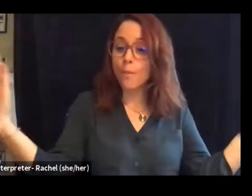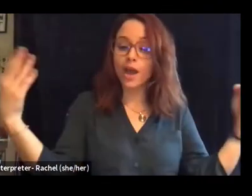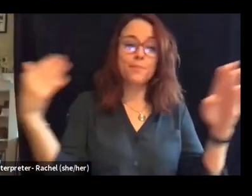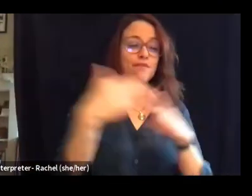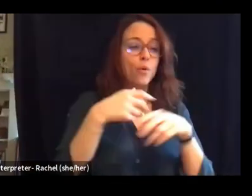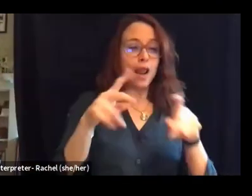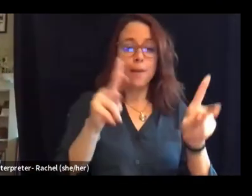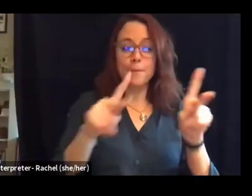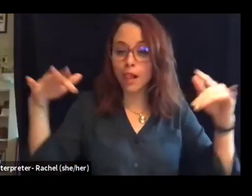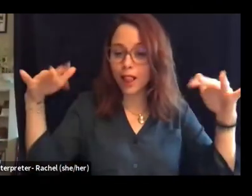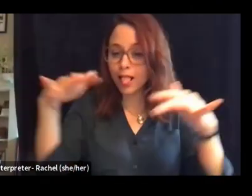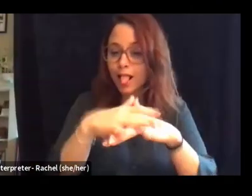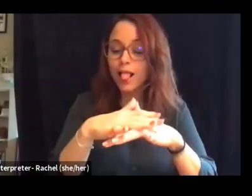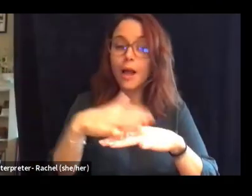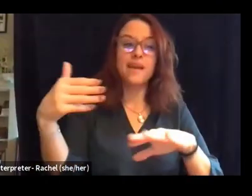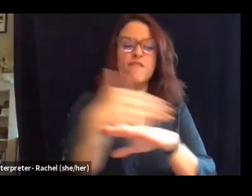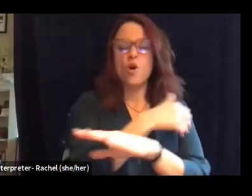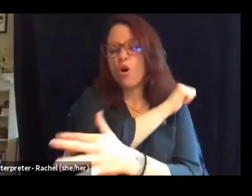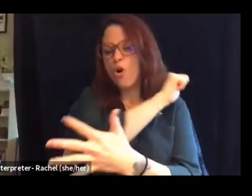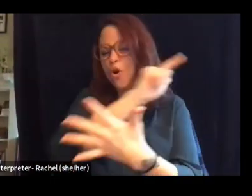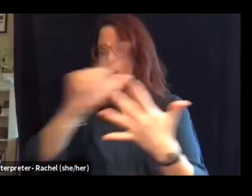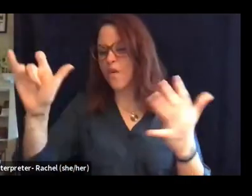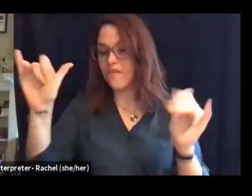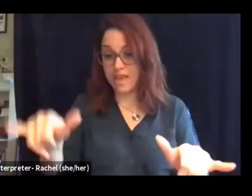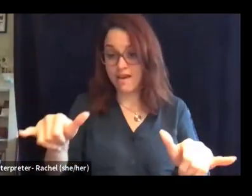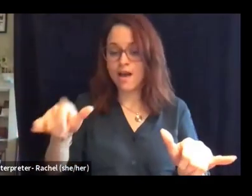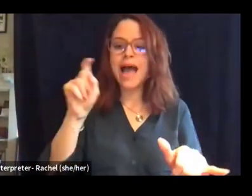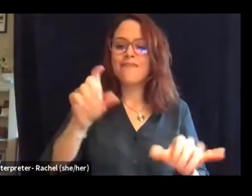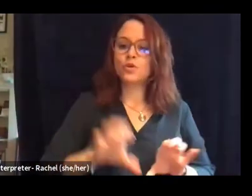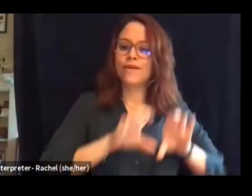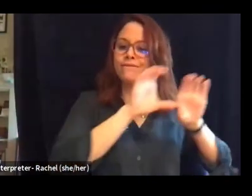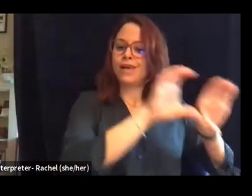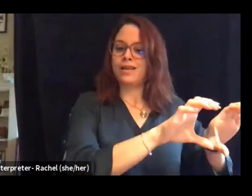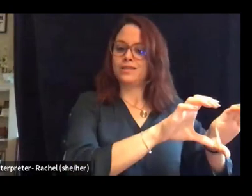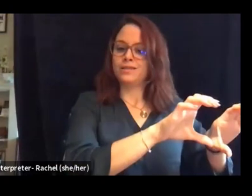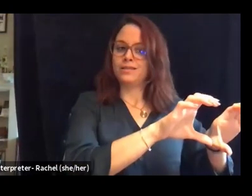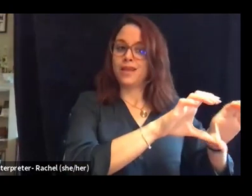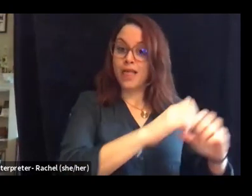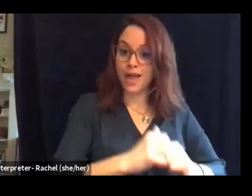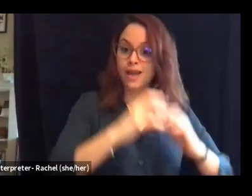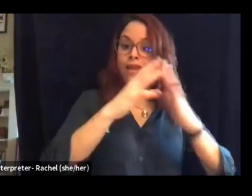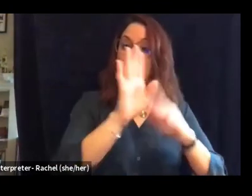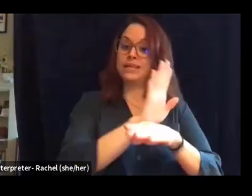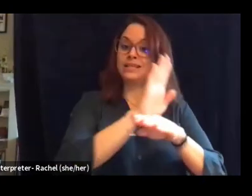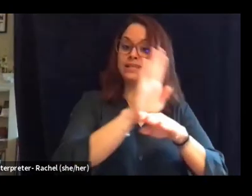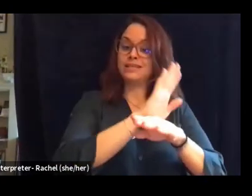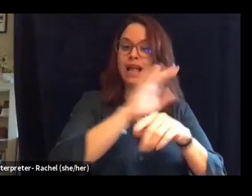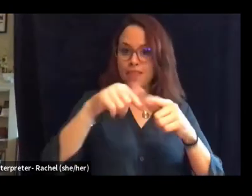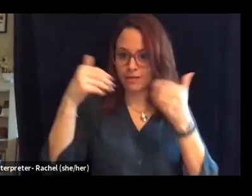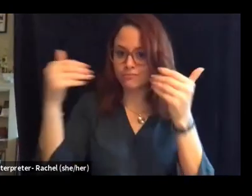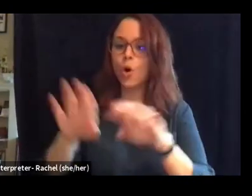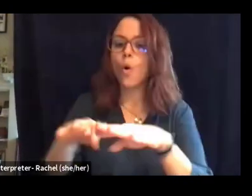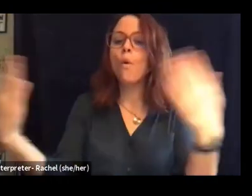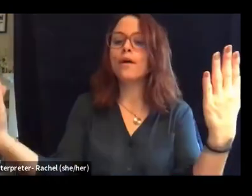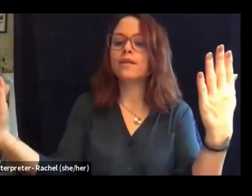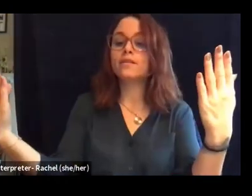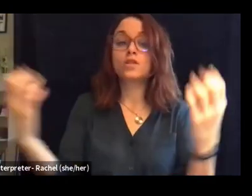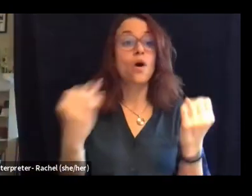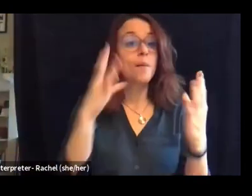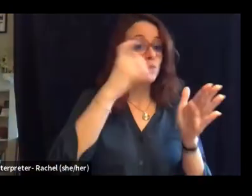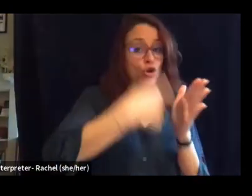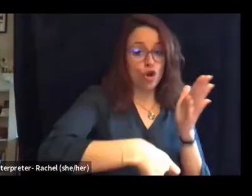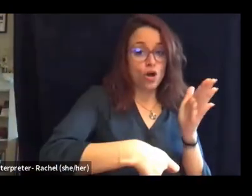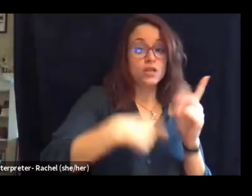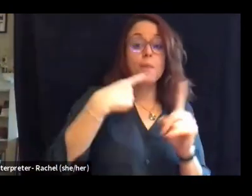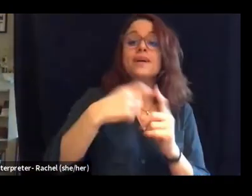these monies to get my business off the ground. And then how much is it going to cost me, and how many new customers am I going to need in